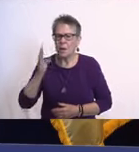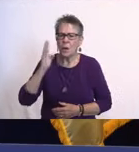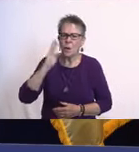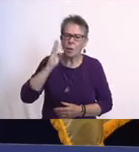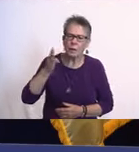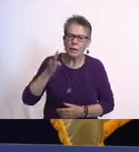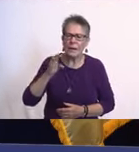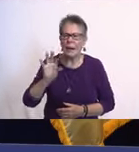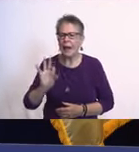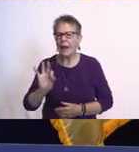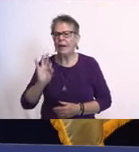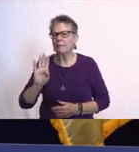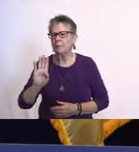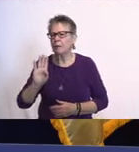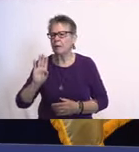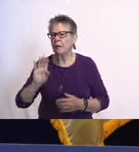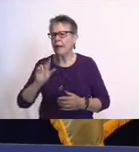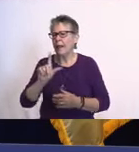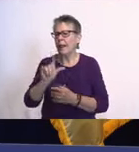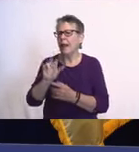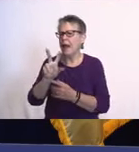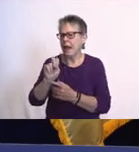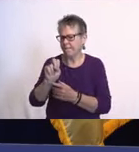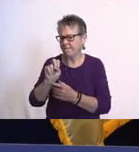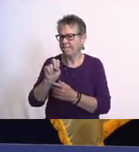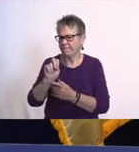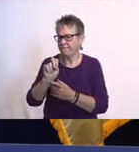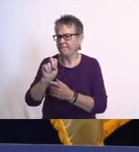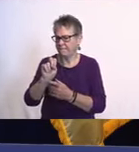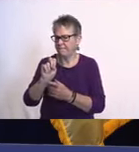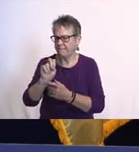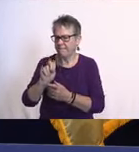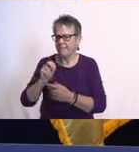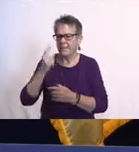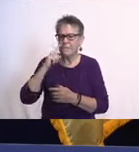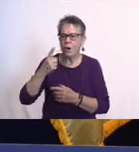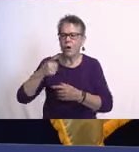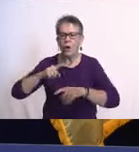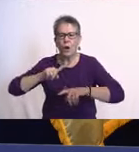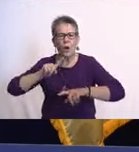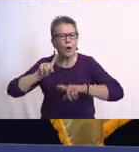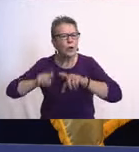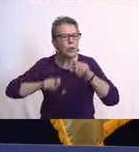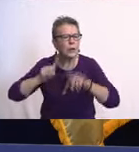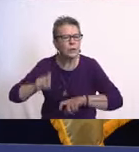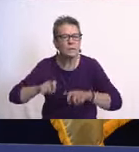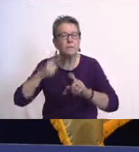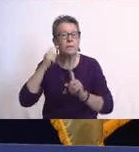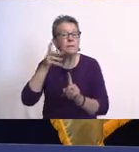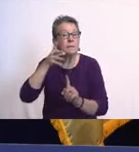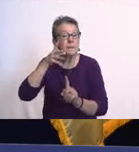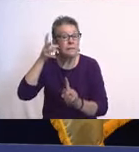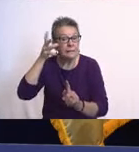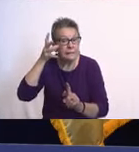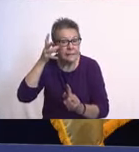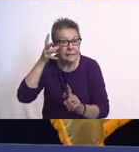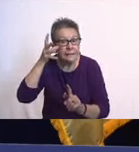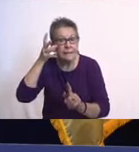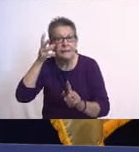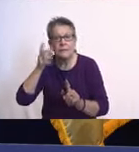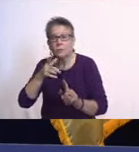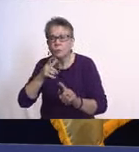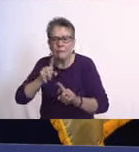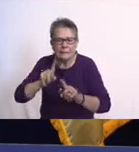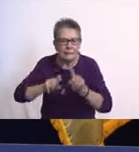physicians so they can answer questions from parents about the pediatric vaccine. In the meantime, we are focused on